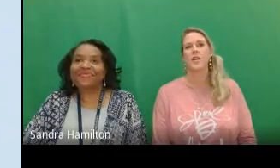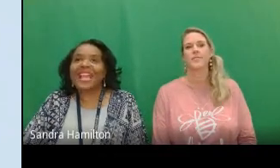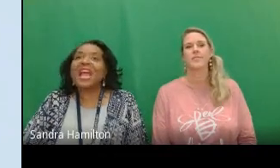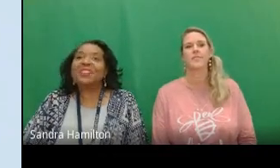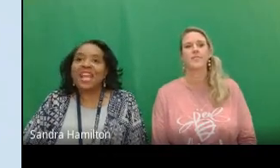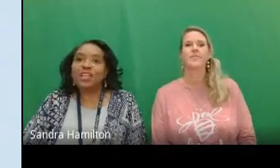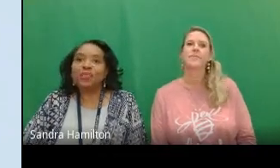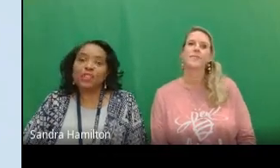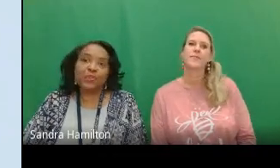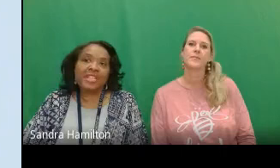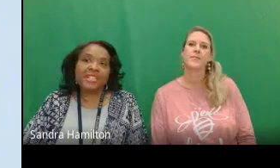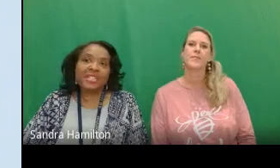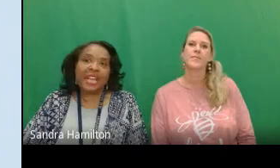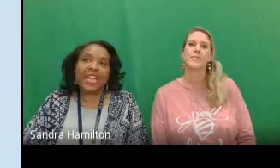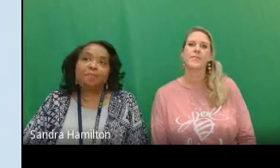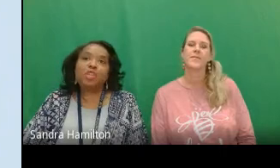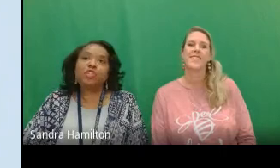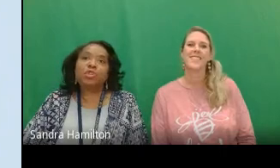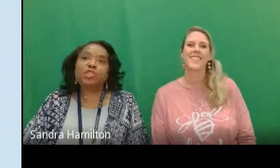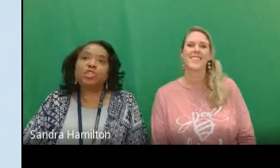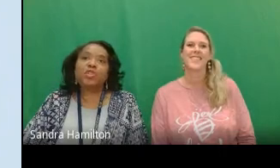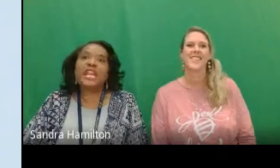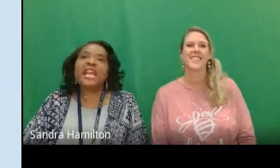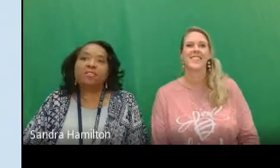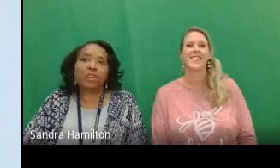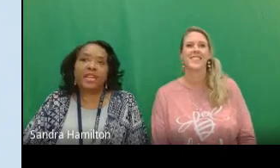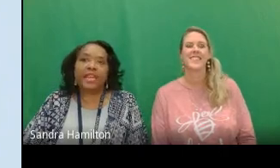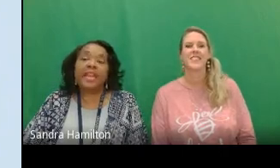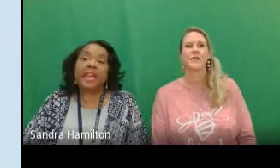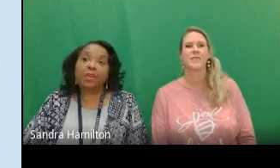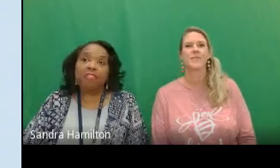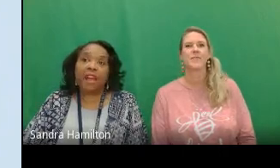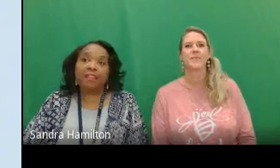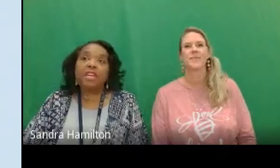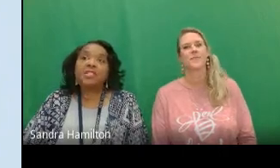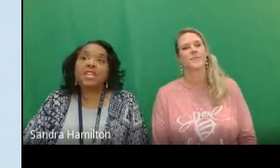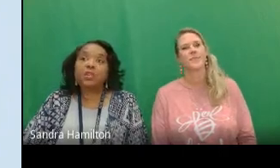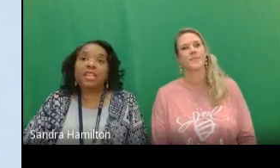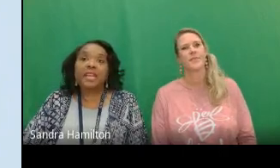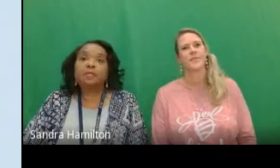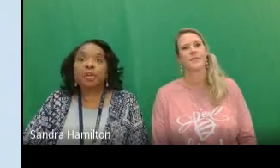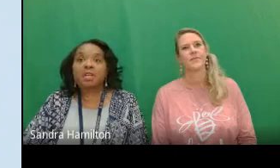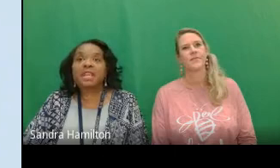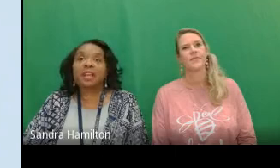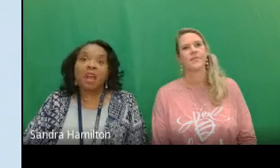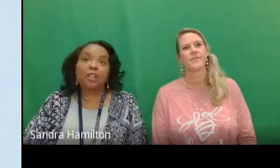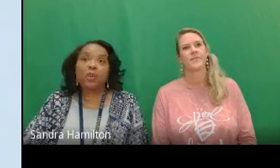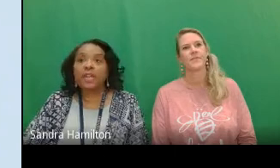school year. Thank you for tuning in today, and be sure to tune in every day at 8:05 to hear the latest